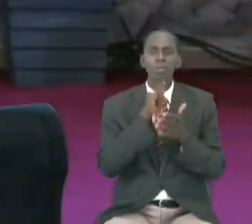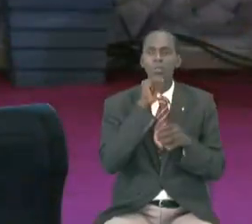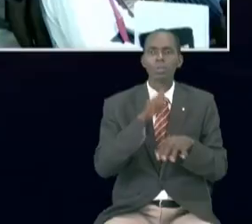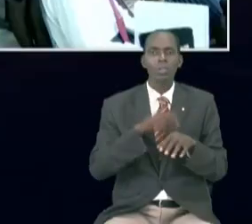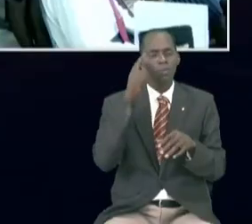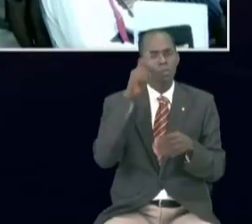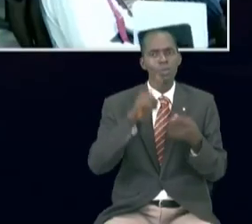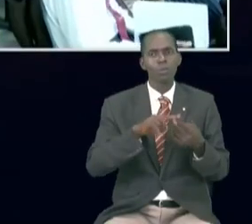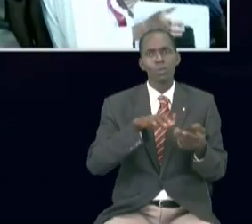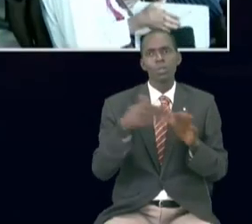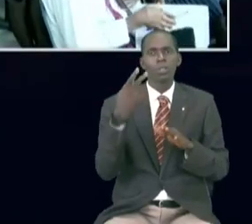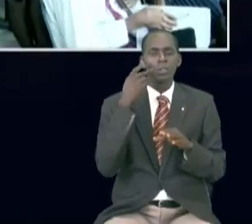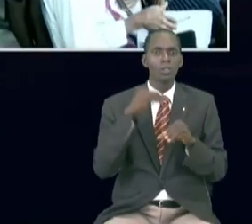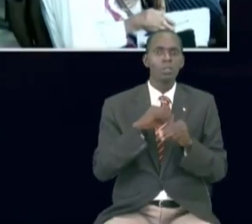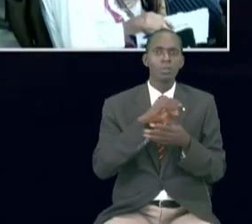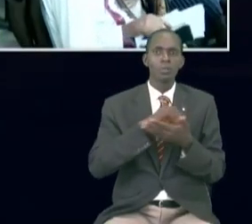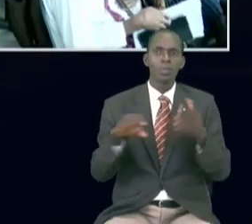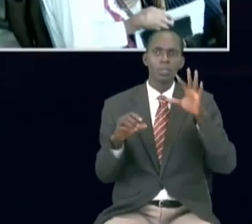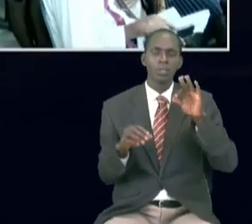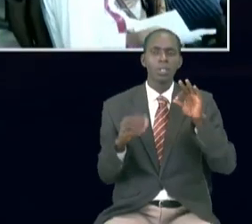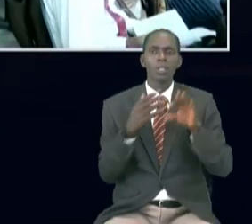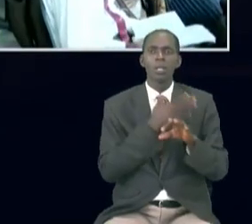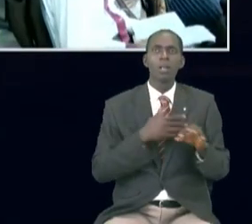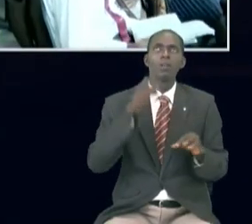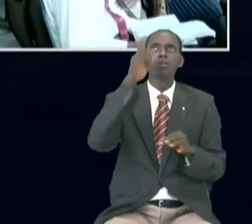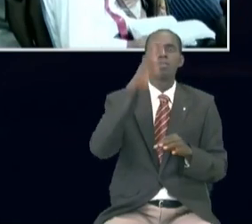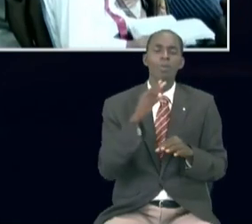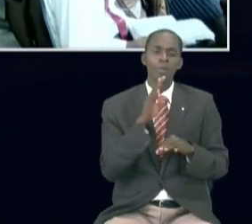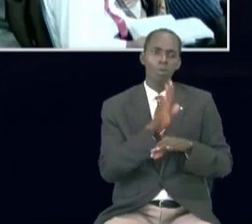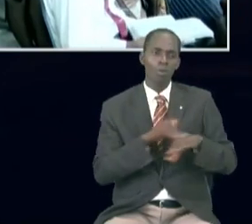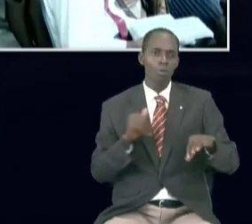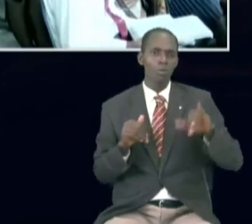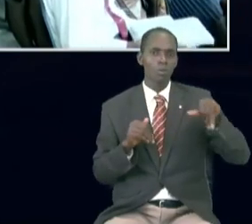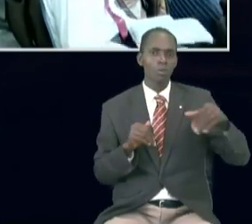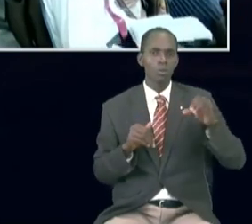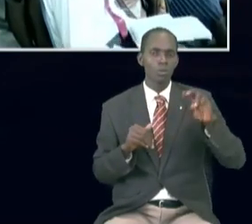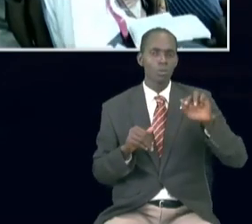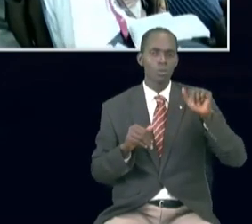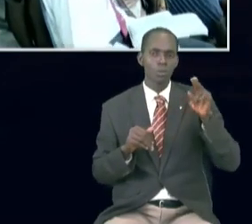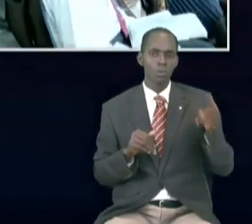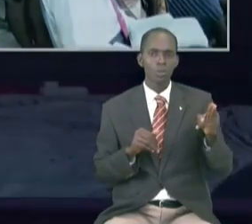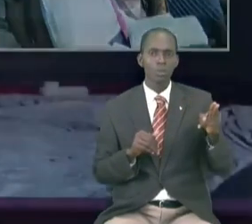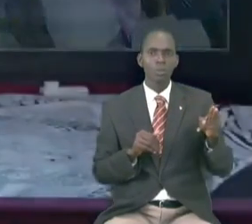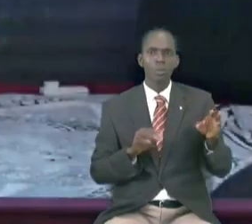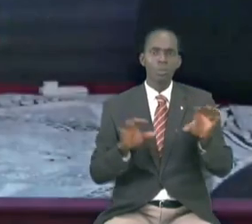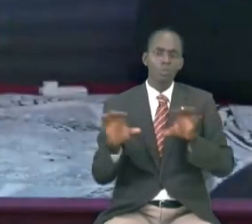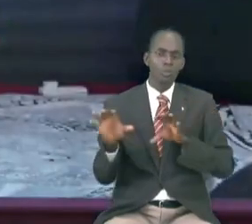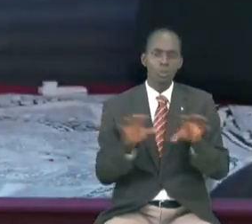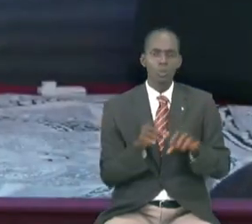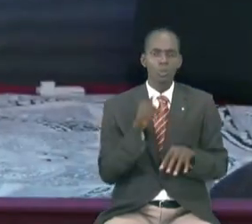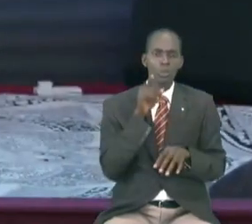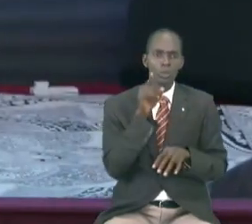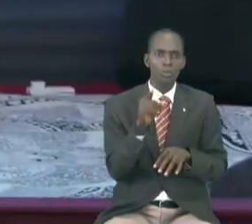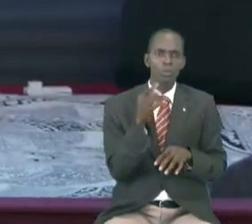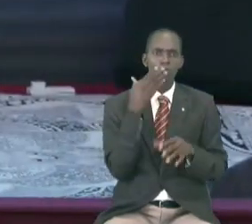thou well to be angry because of the plant? And he said, I do well to